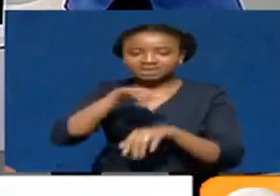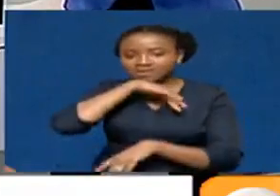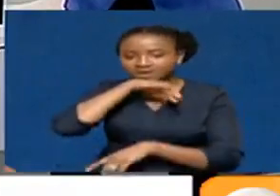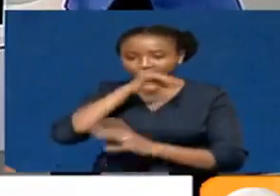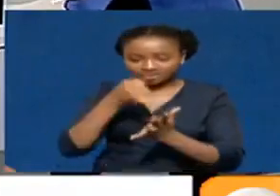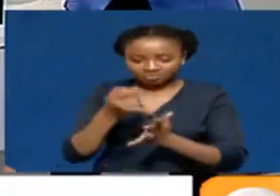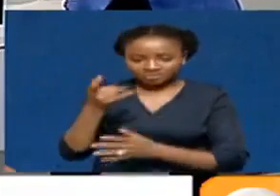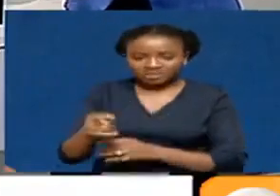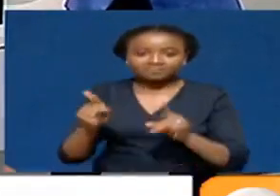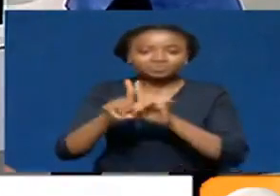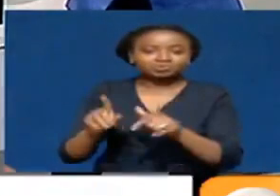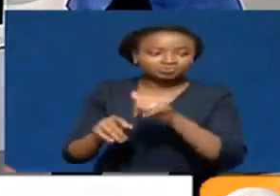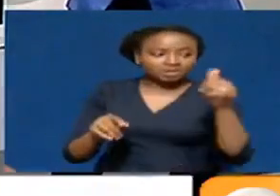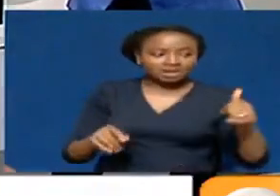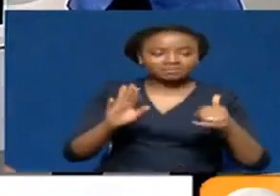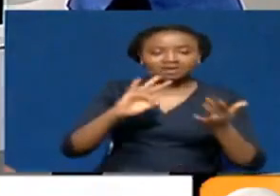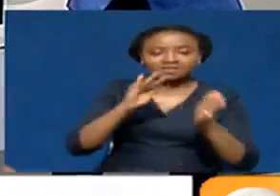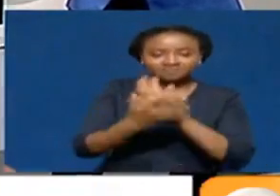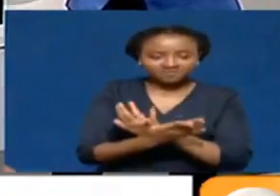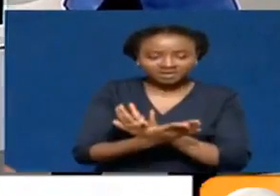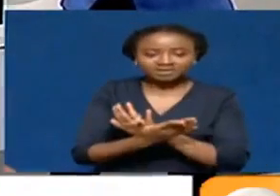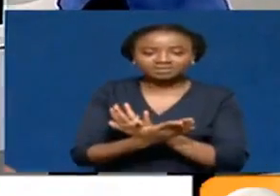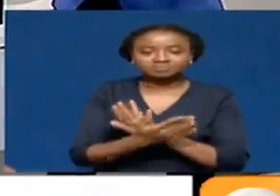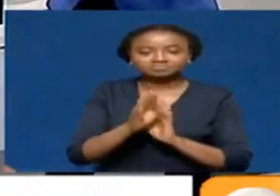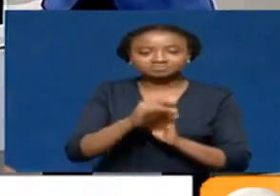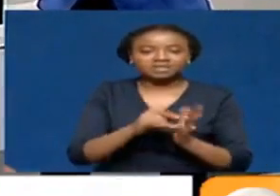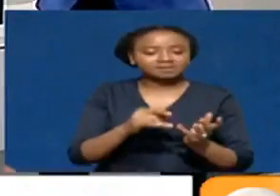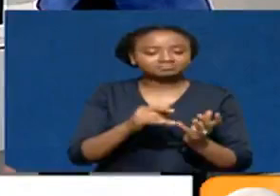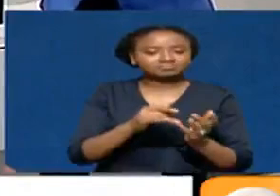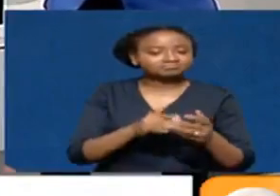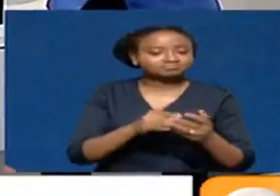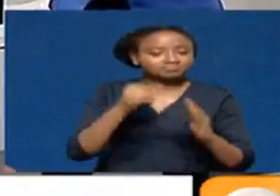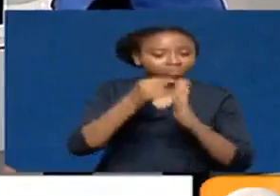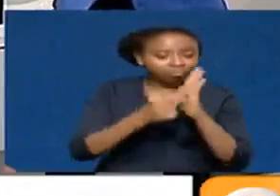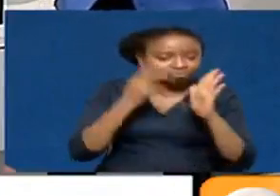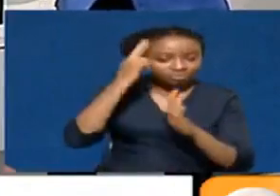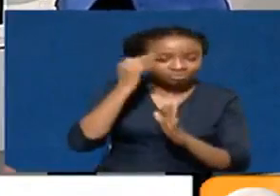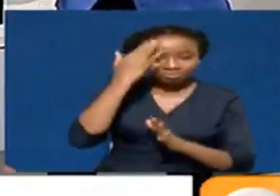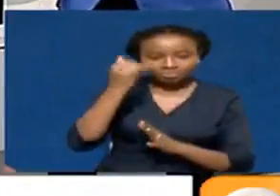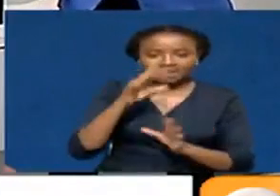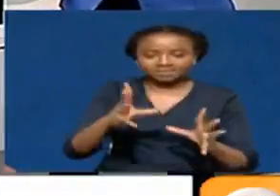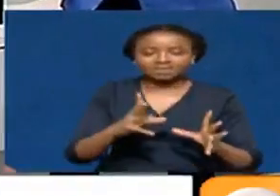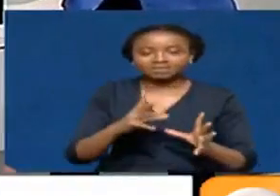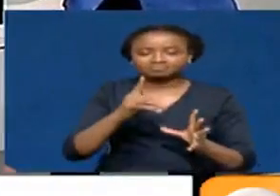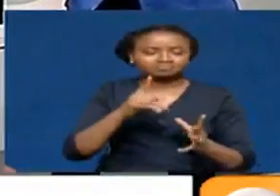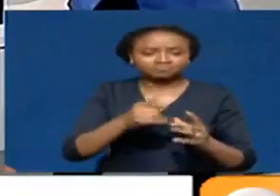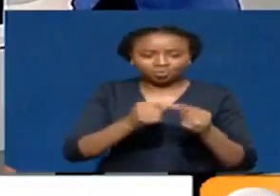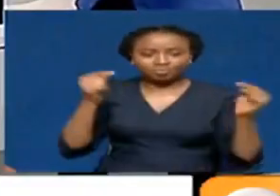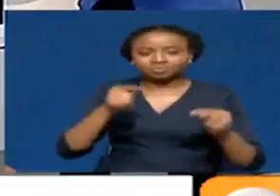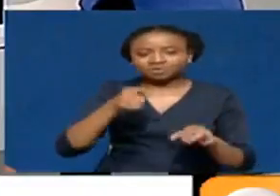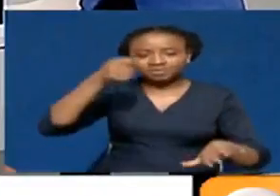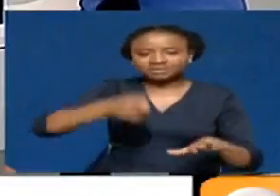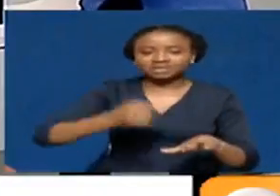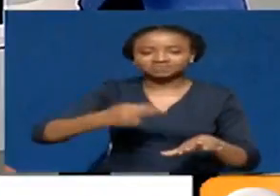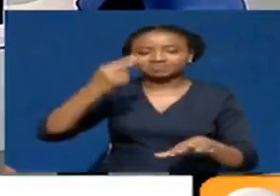respondents who filed their grounds for affirmation. This, of course, together with a comprehensive look at the orders that